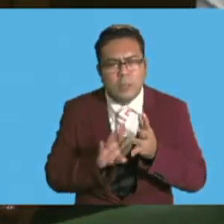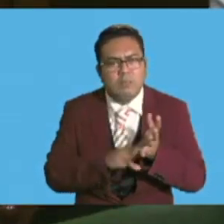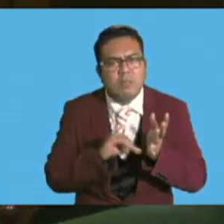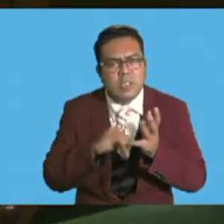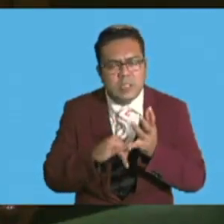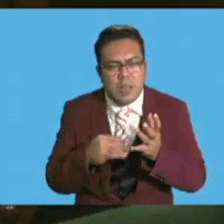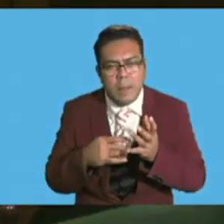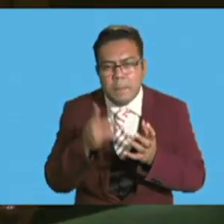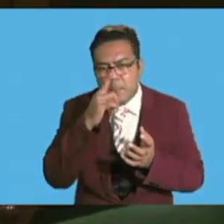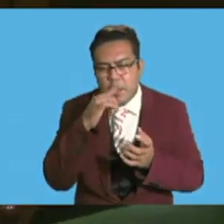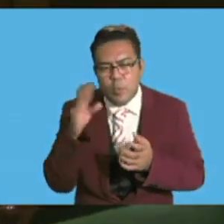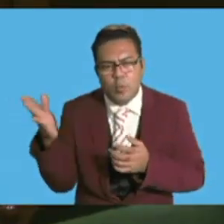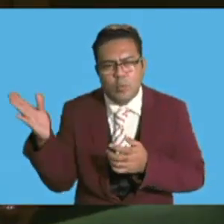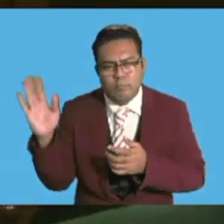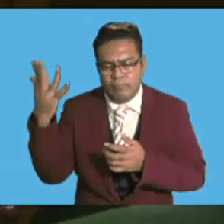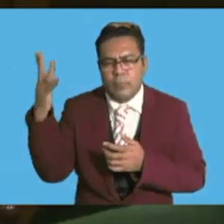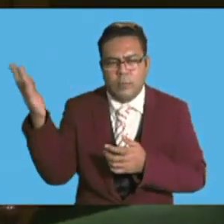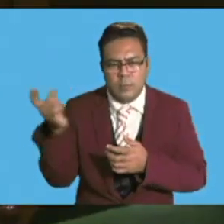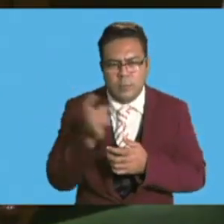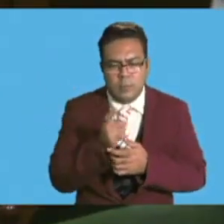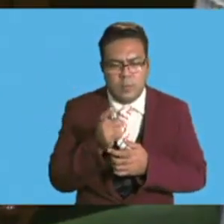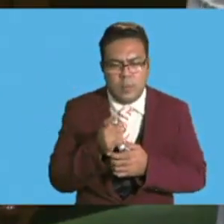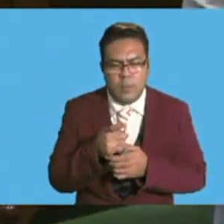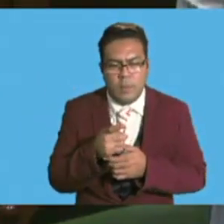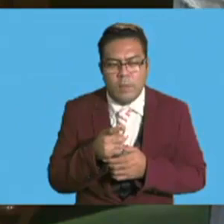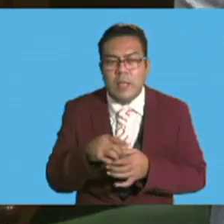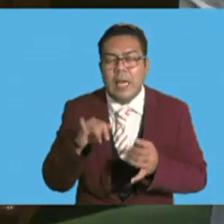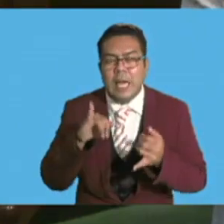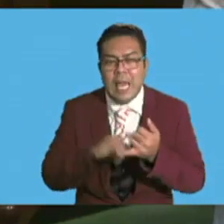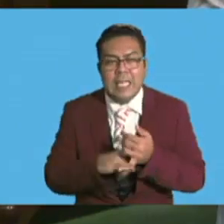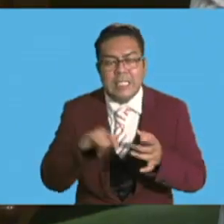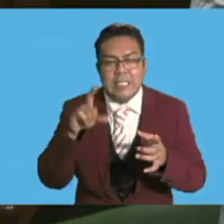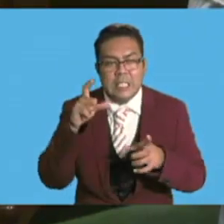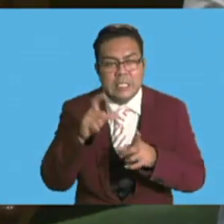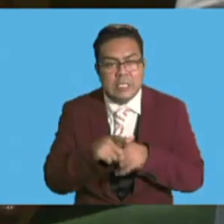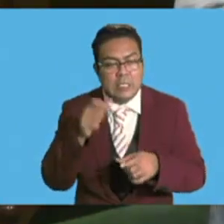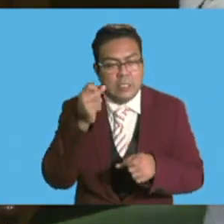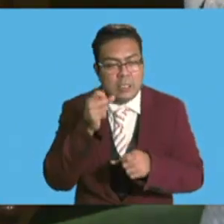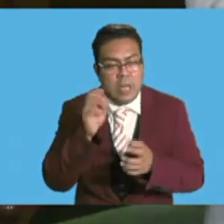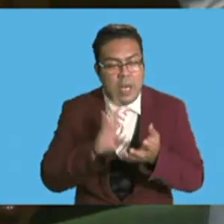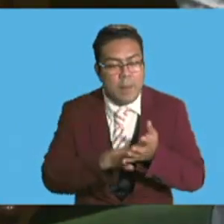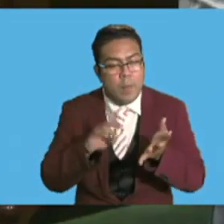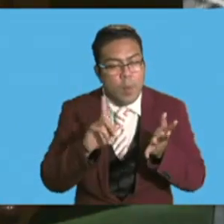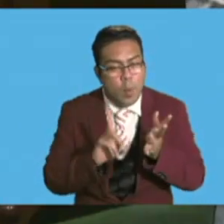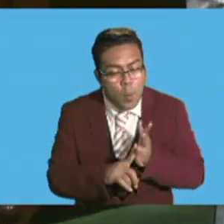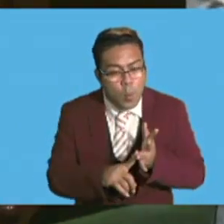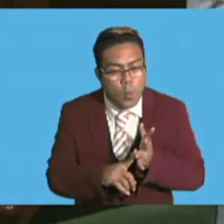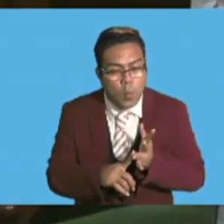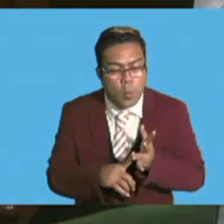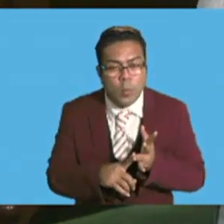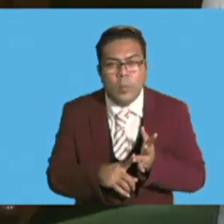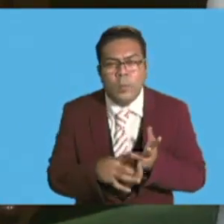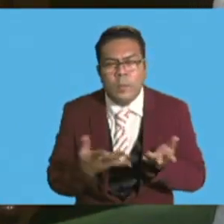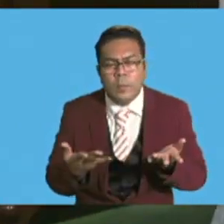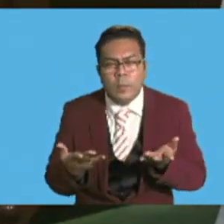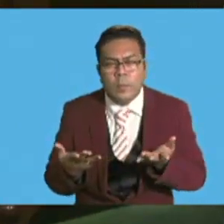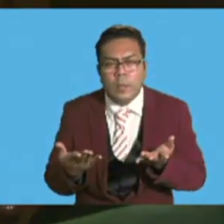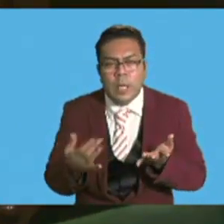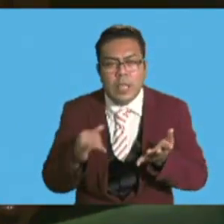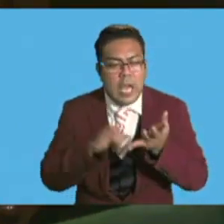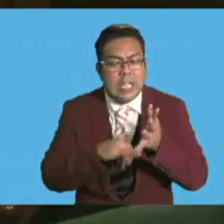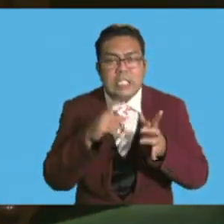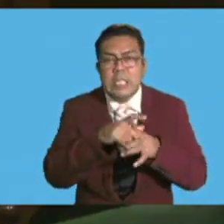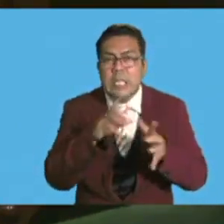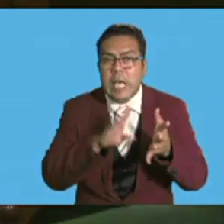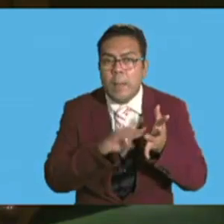These are actually being given to us by the subdivisional medical officers and the divisional medical officers So in places where there's